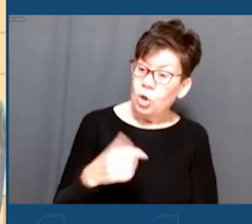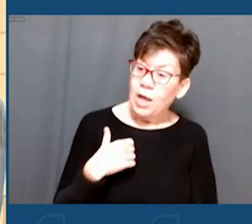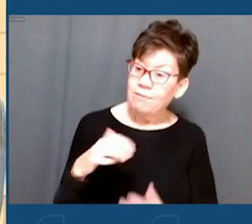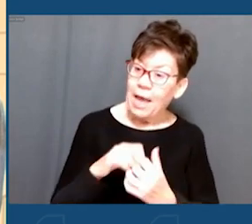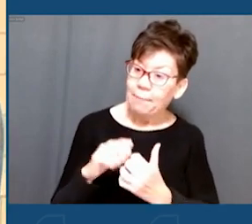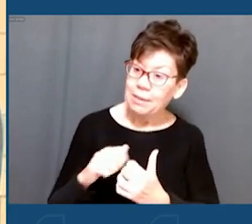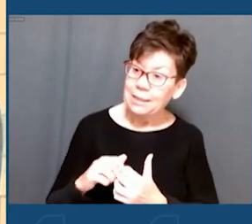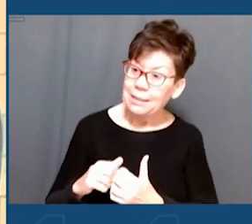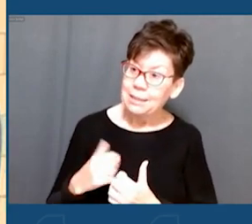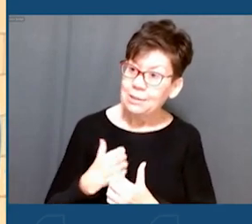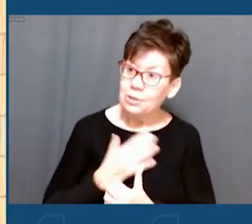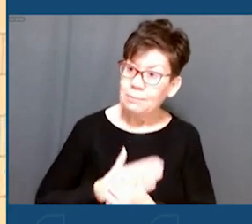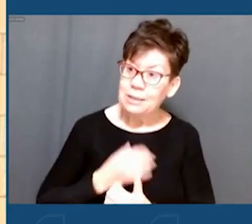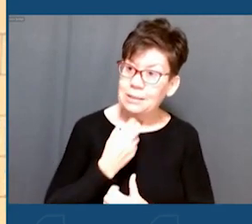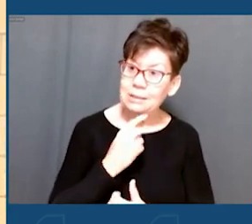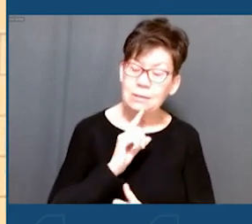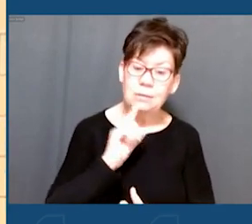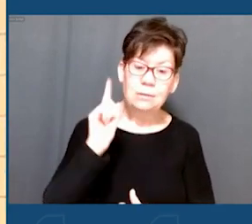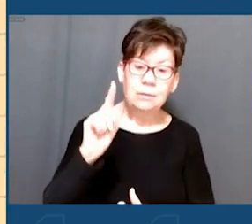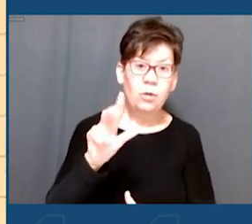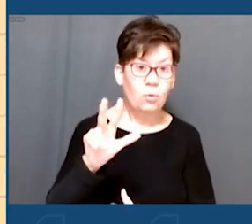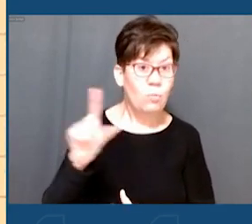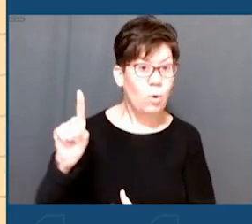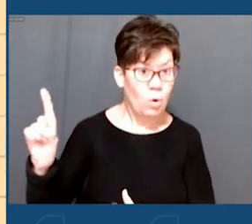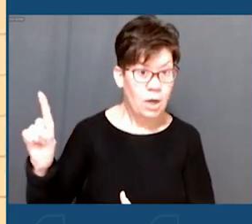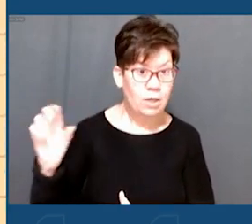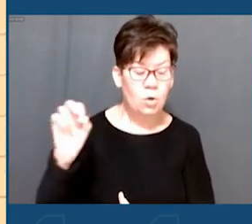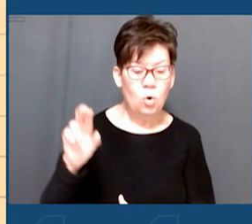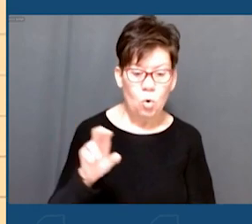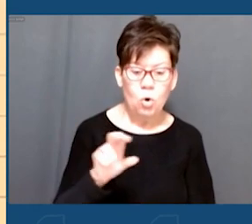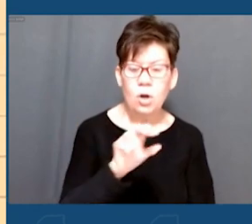I urge you to do this by calling 311 or by going to